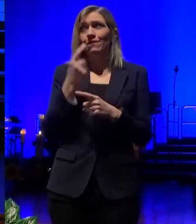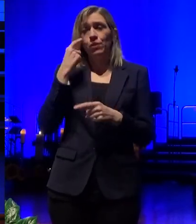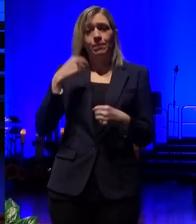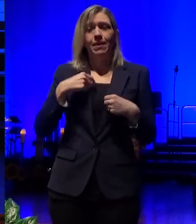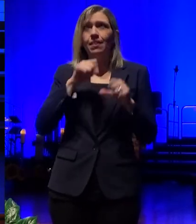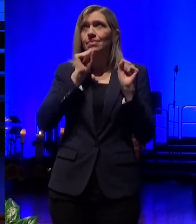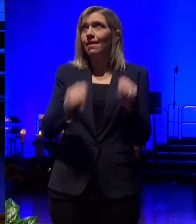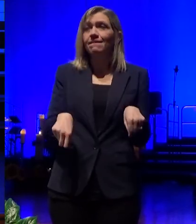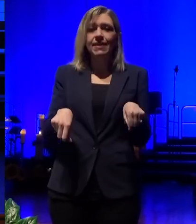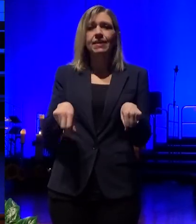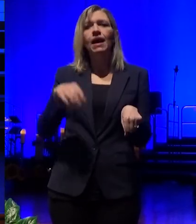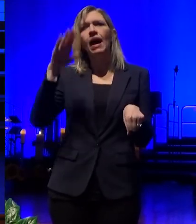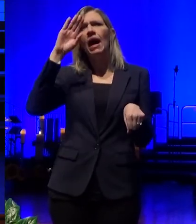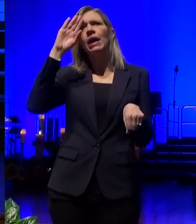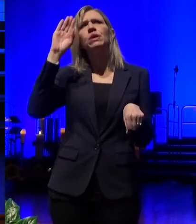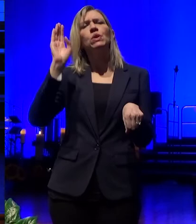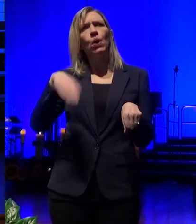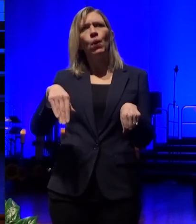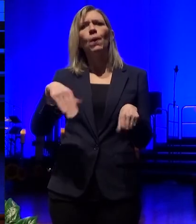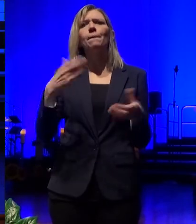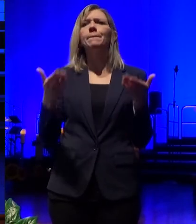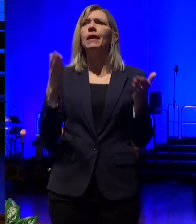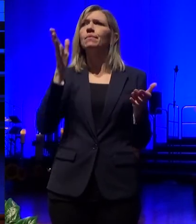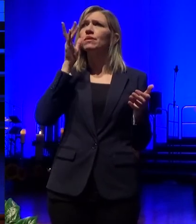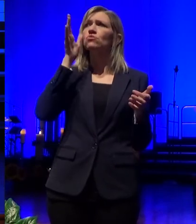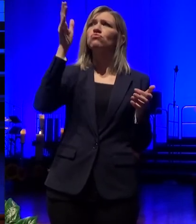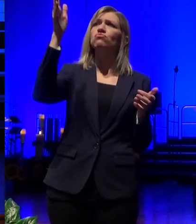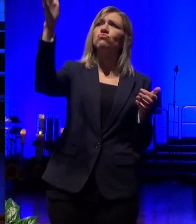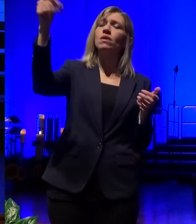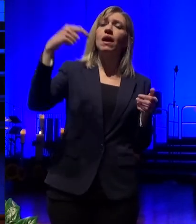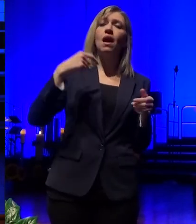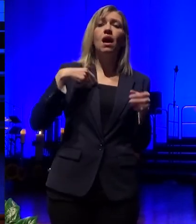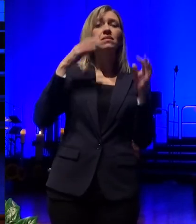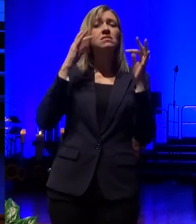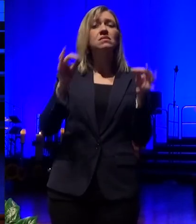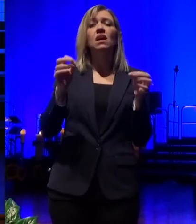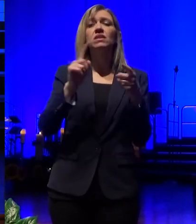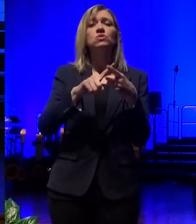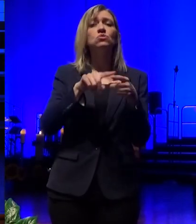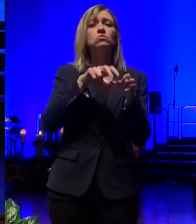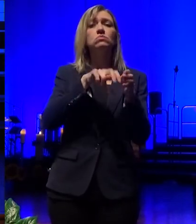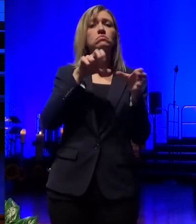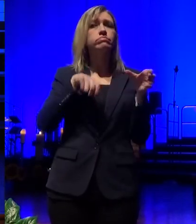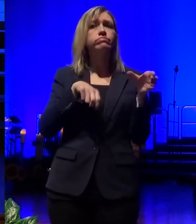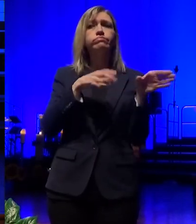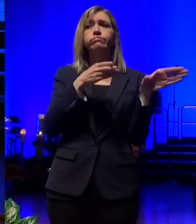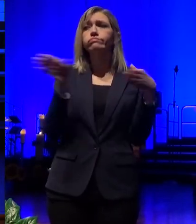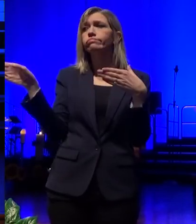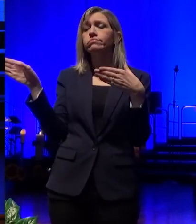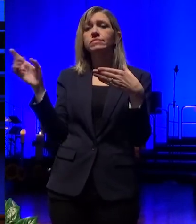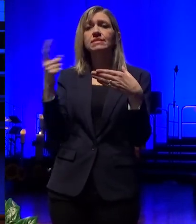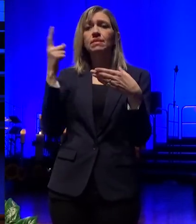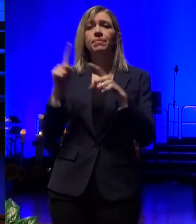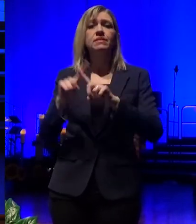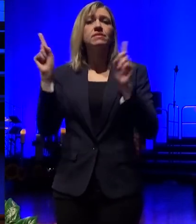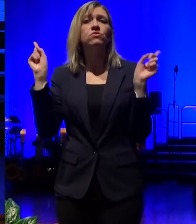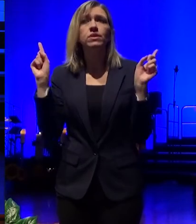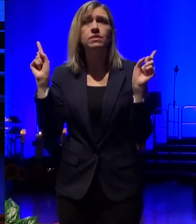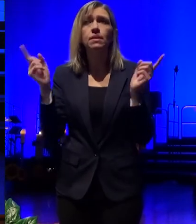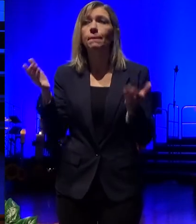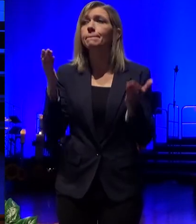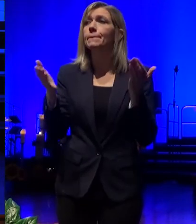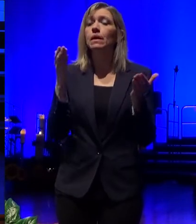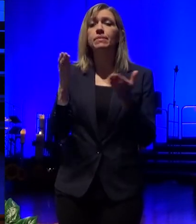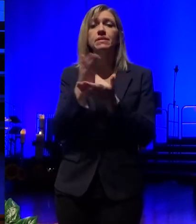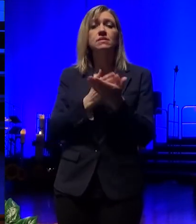know that there may come a time where I choose to step away from it and do something different. There may come a time when I